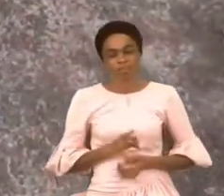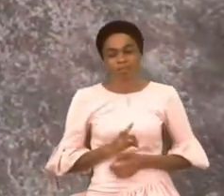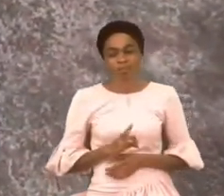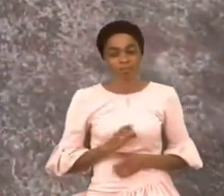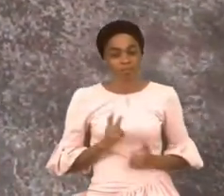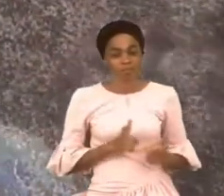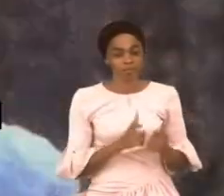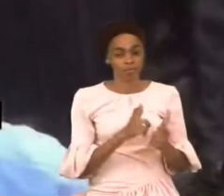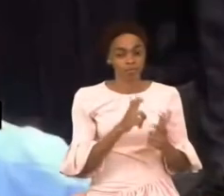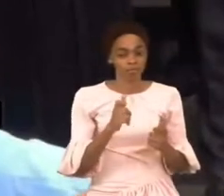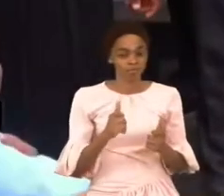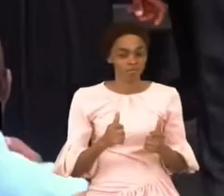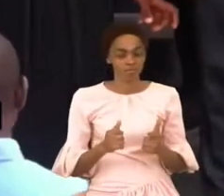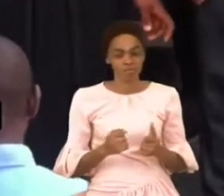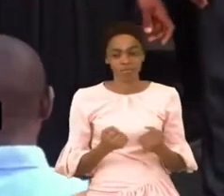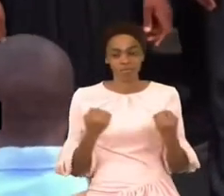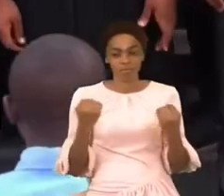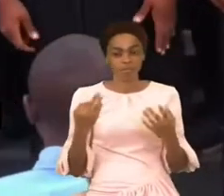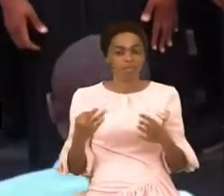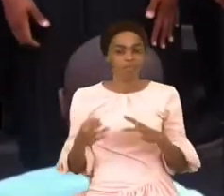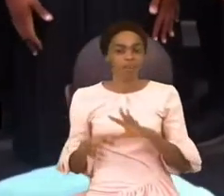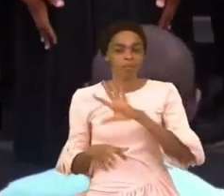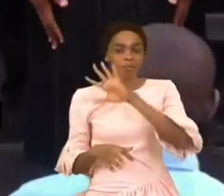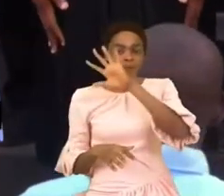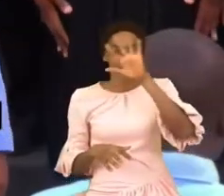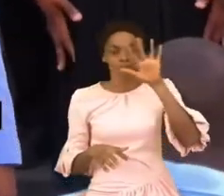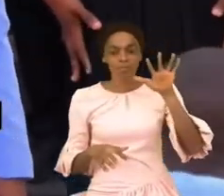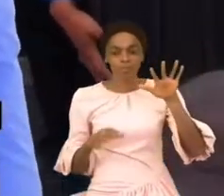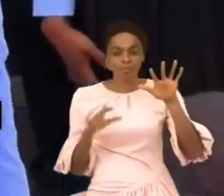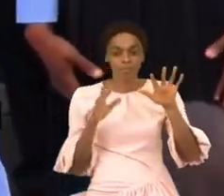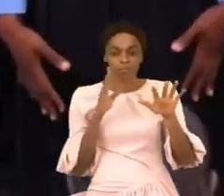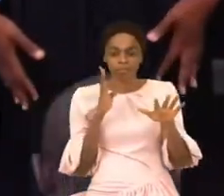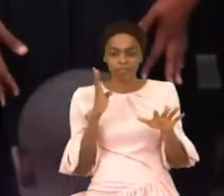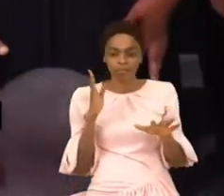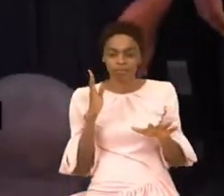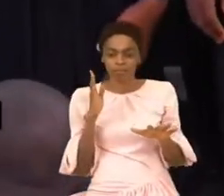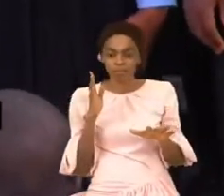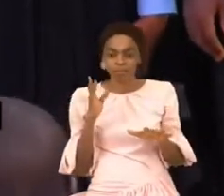rainbows? Are you tired?